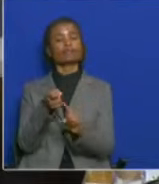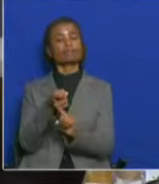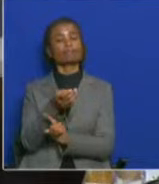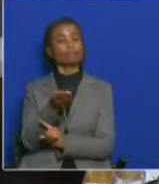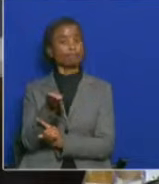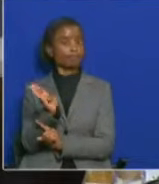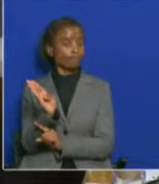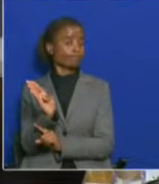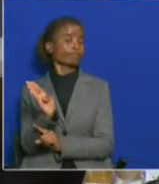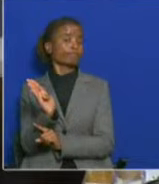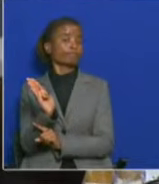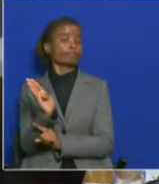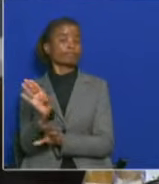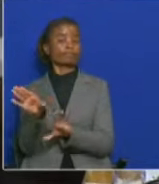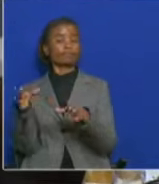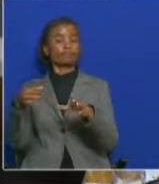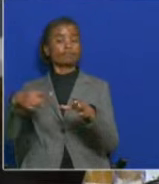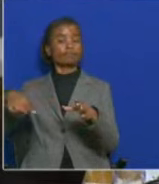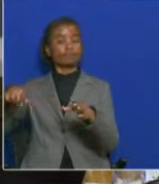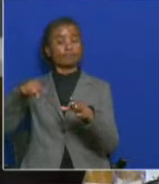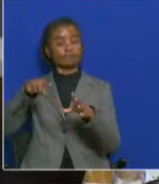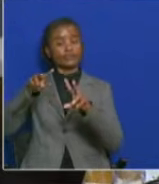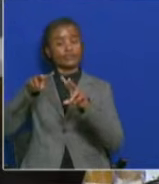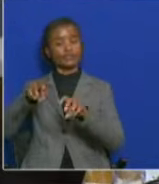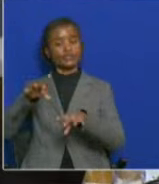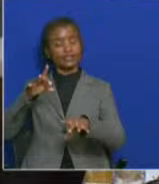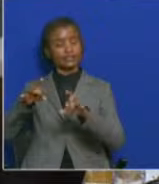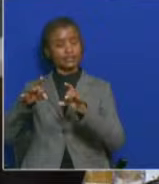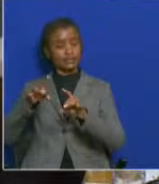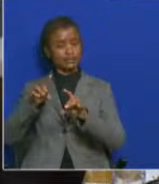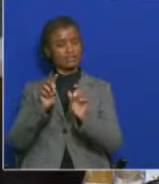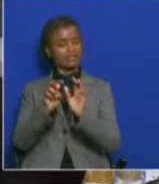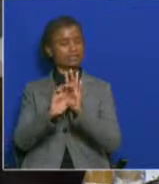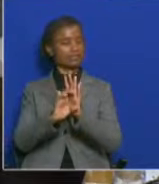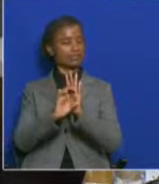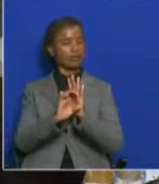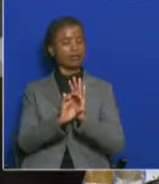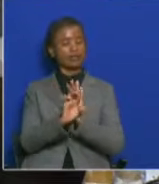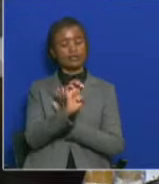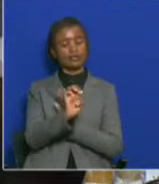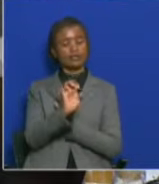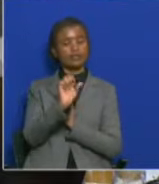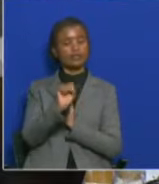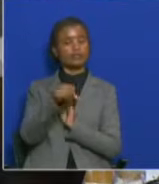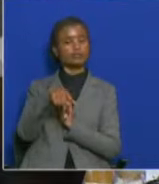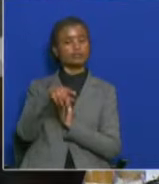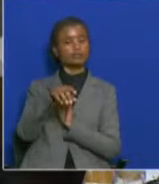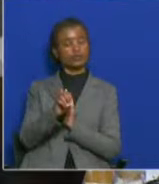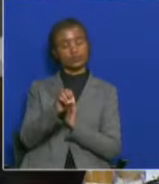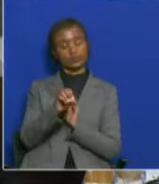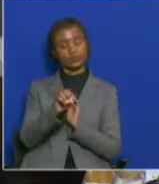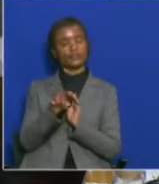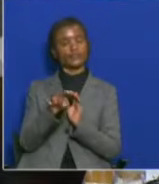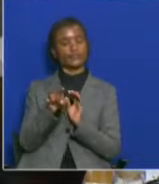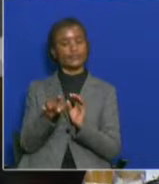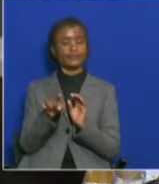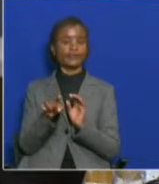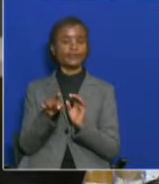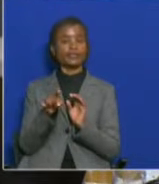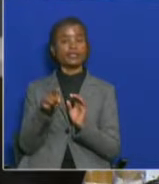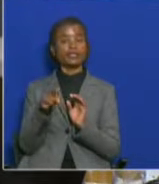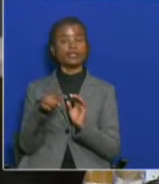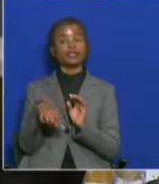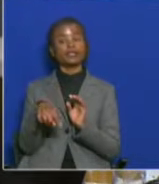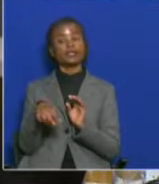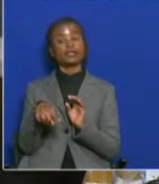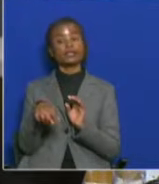analysis, research analysis, like the Ipsos study, which was commissioned by Carney Links' competitor. It was commissioned by British American